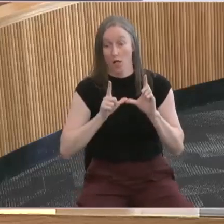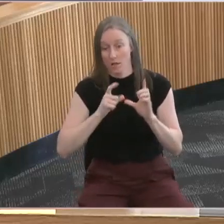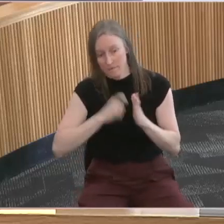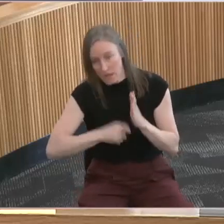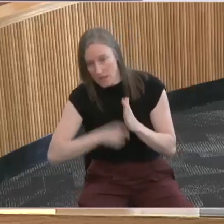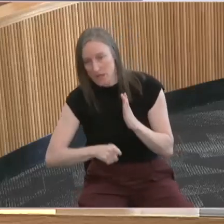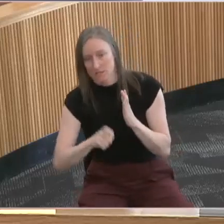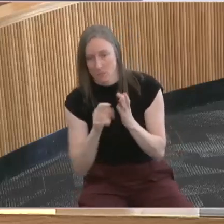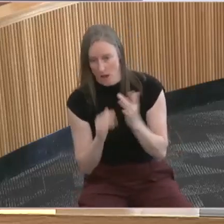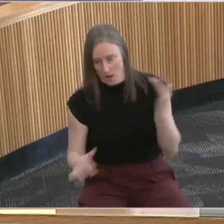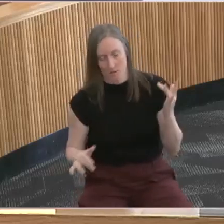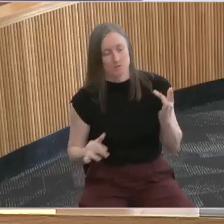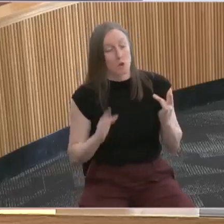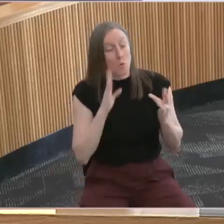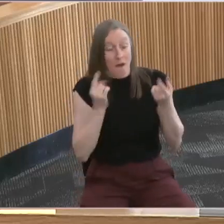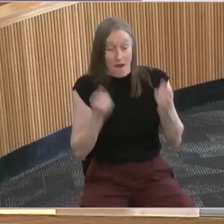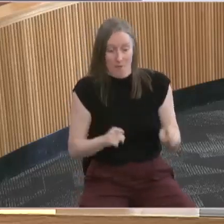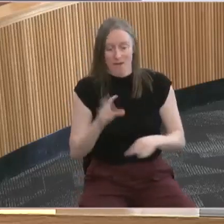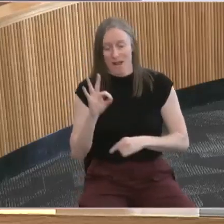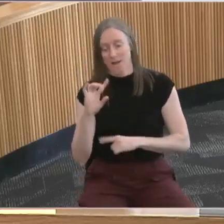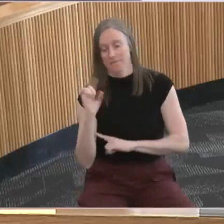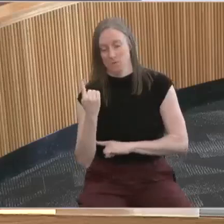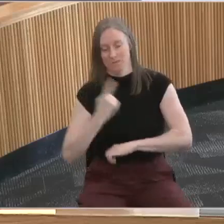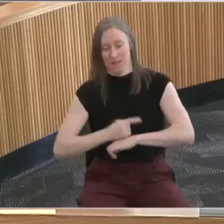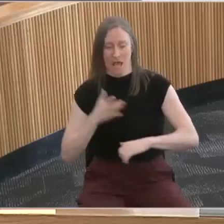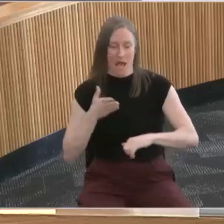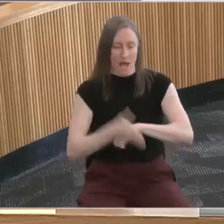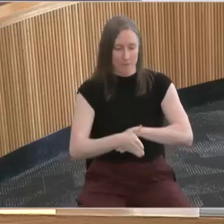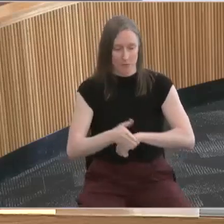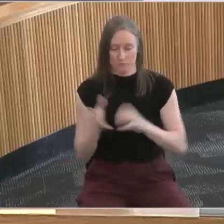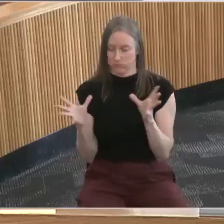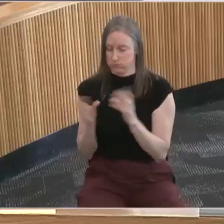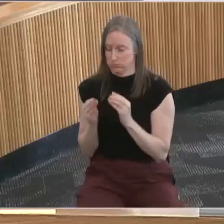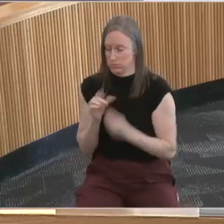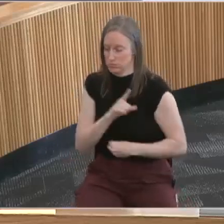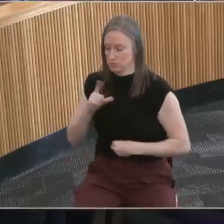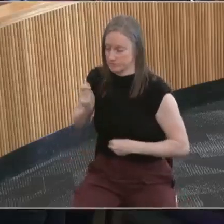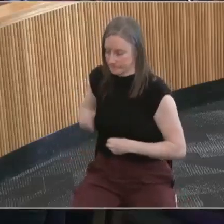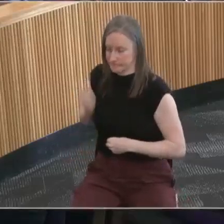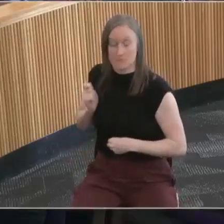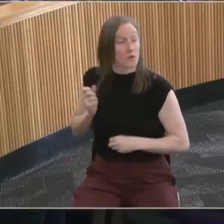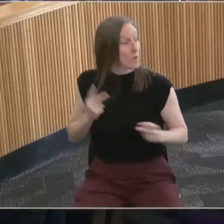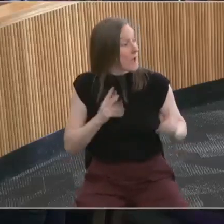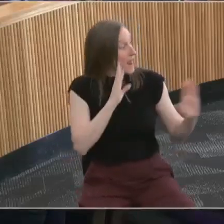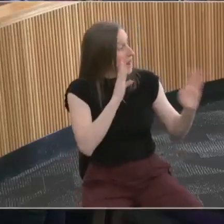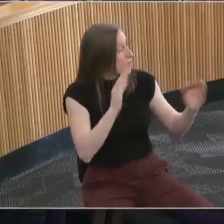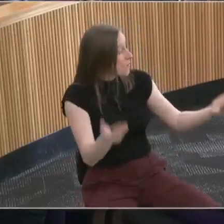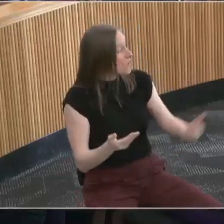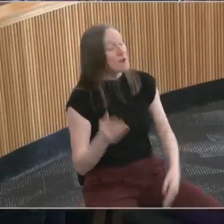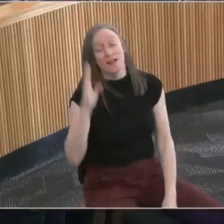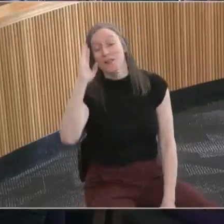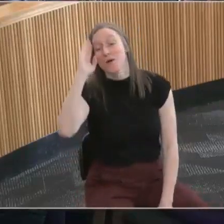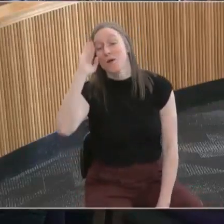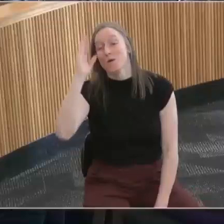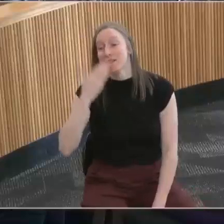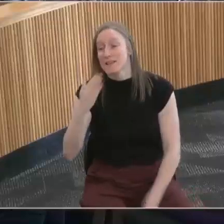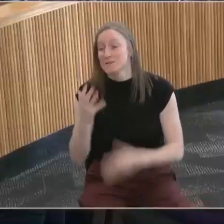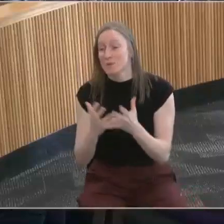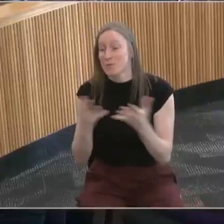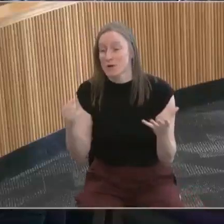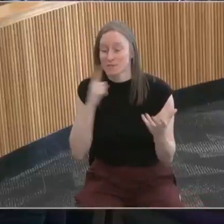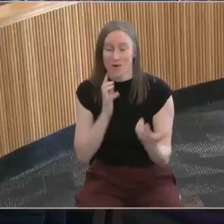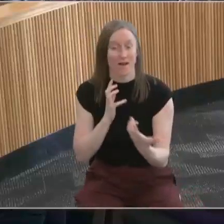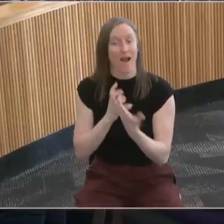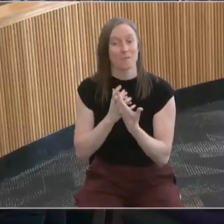take effect on the 91st day following adjournment sine die. Thank you very much. Hi, Senator Solomon. Good afternoon. Hello. Thank you so much for